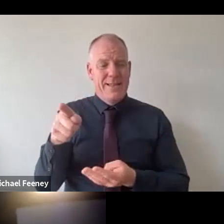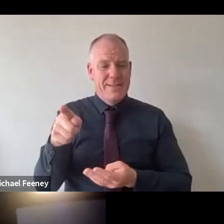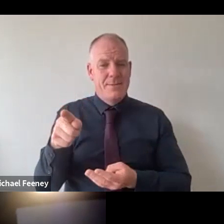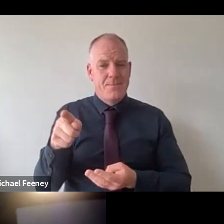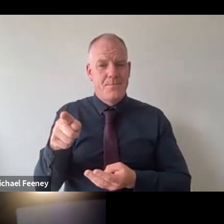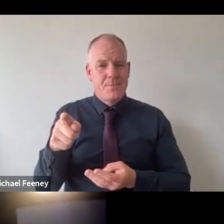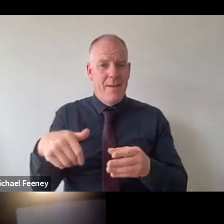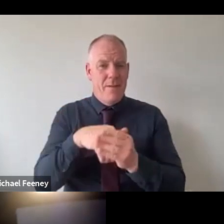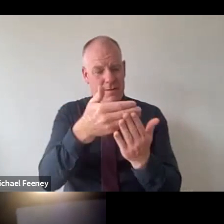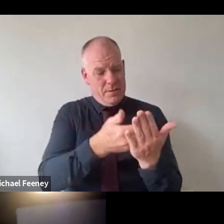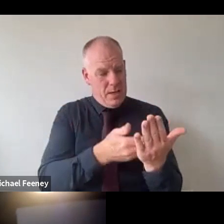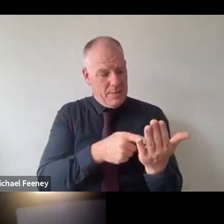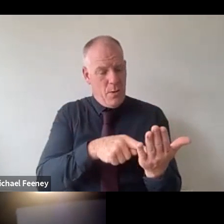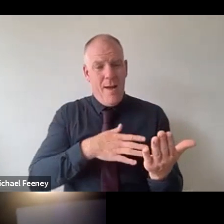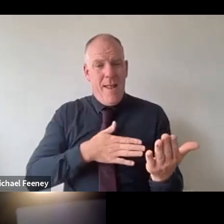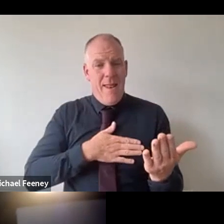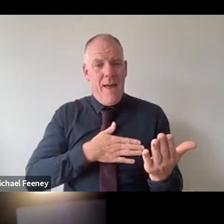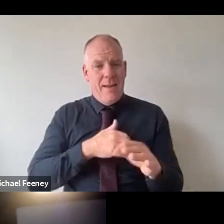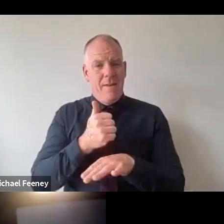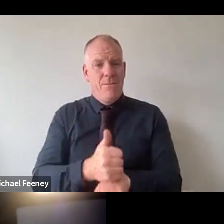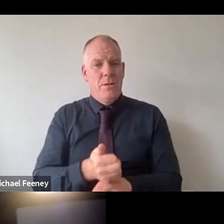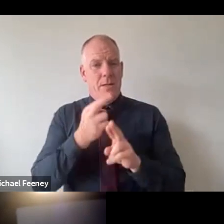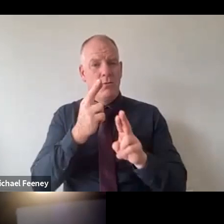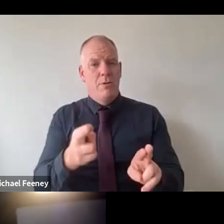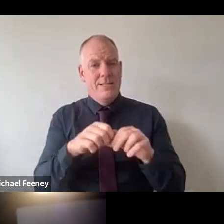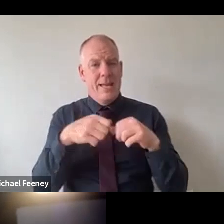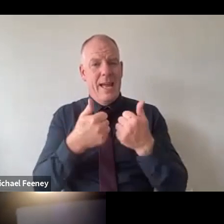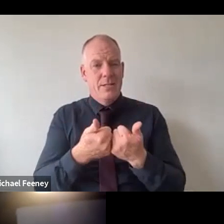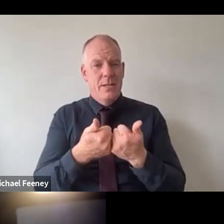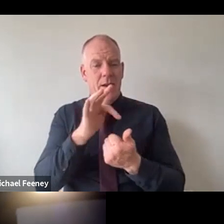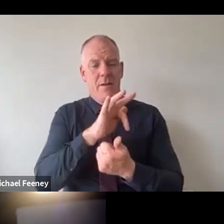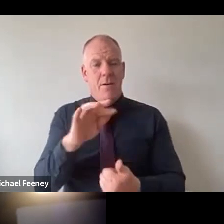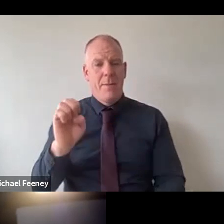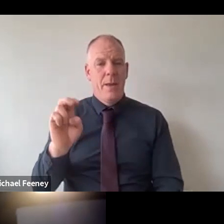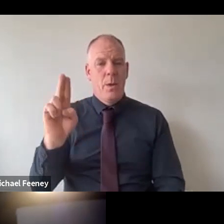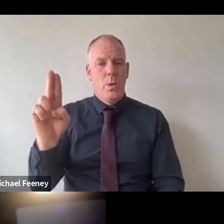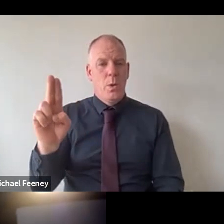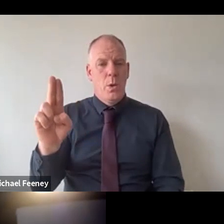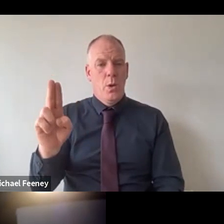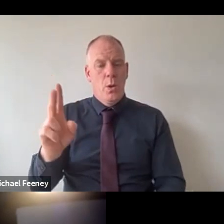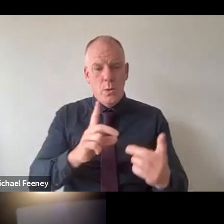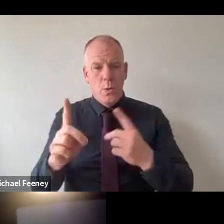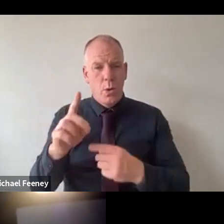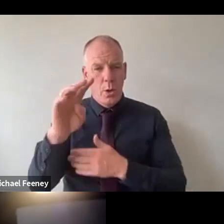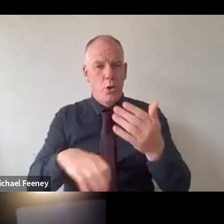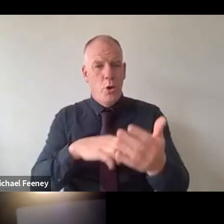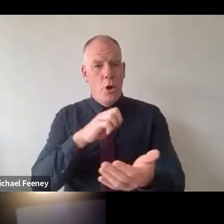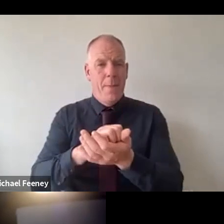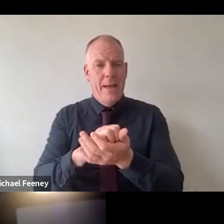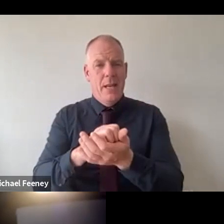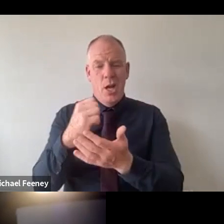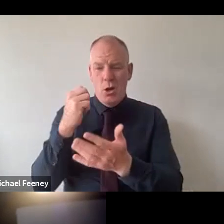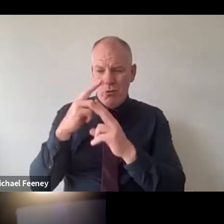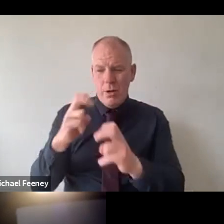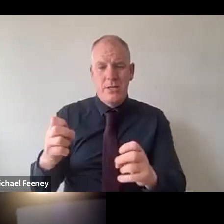a document that they would like the Fundamental Rights Agency of the EU to carry out a Europe-wide study on discrimination on the